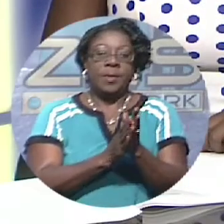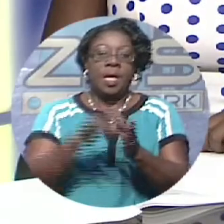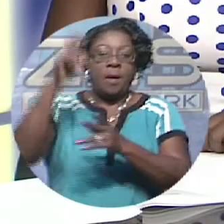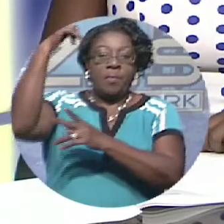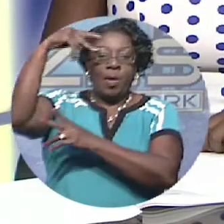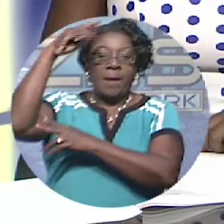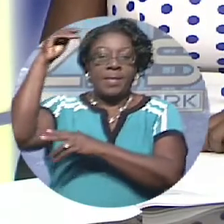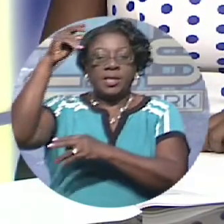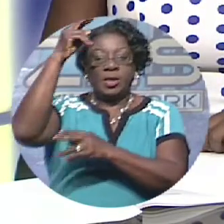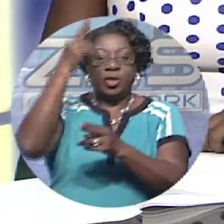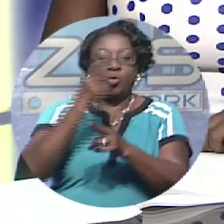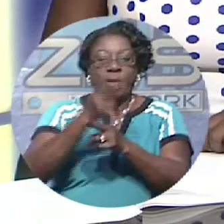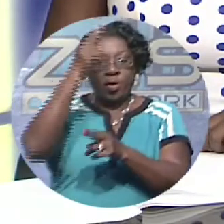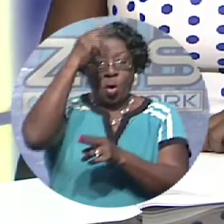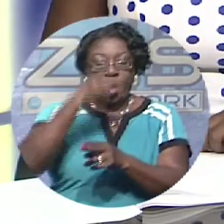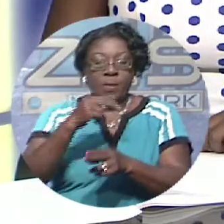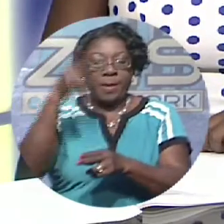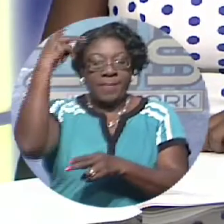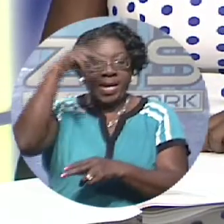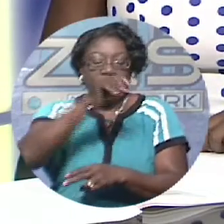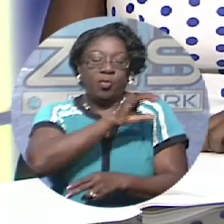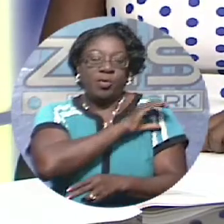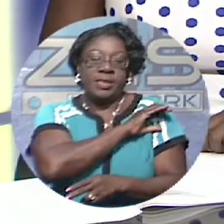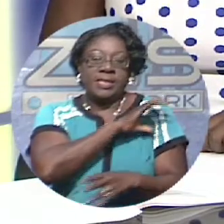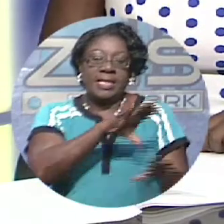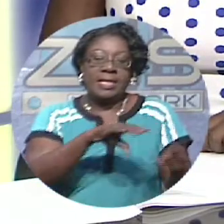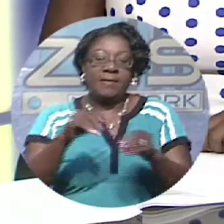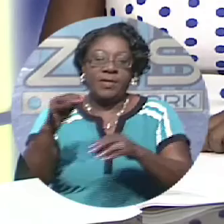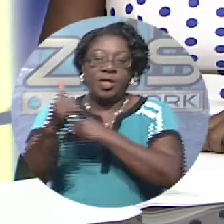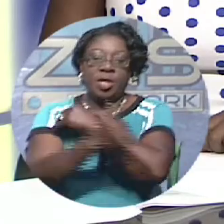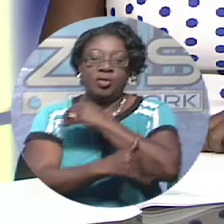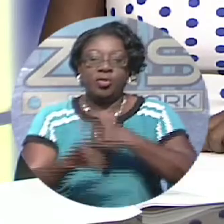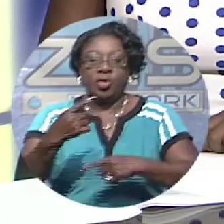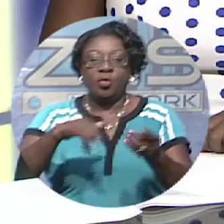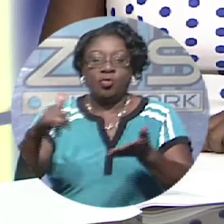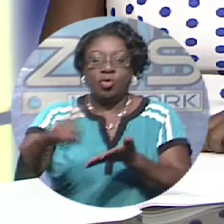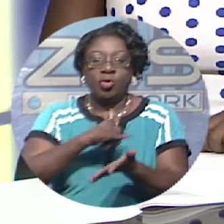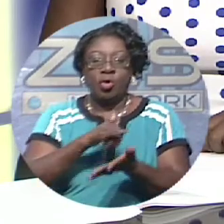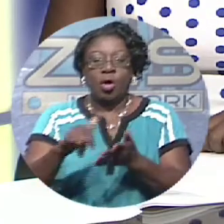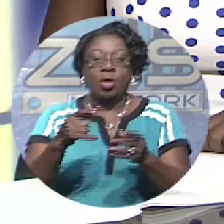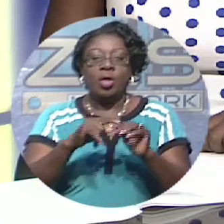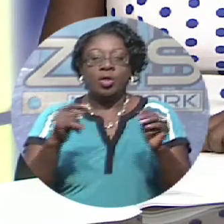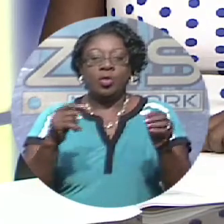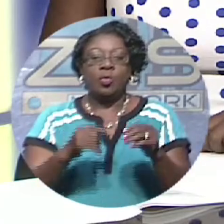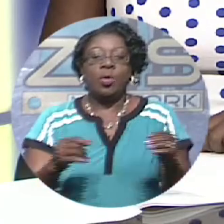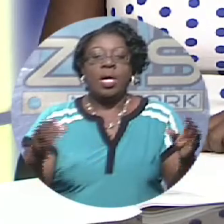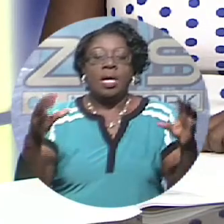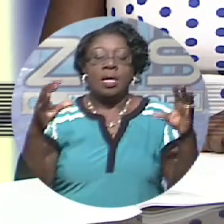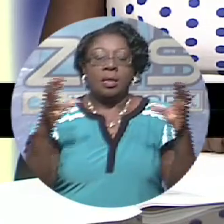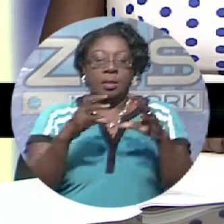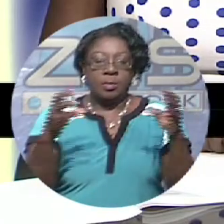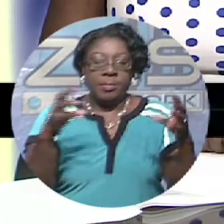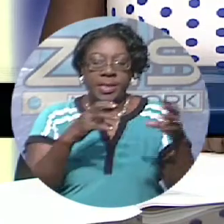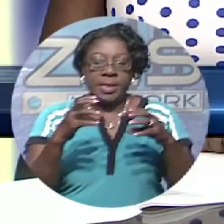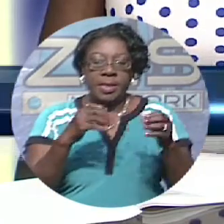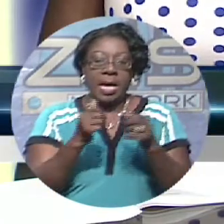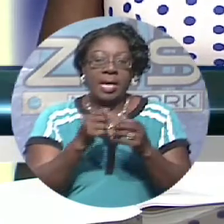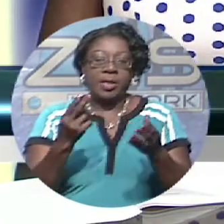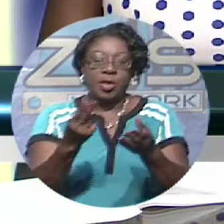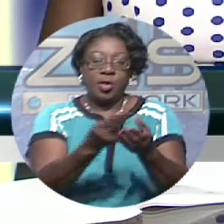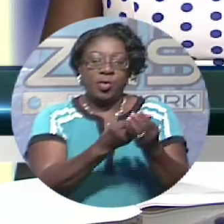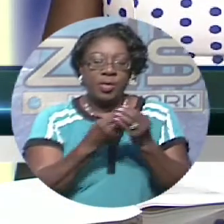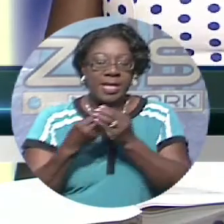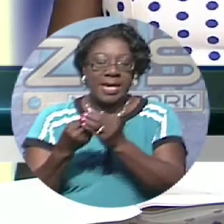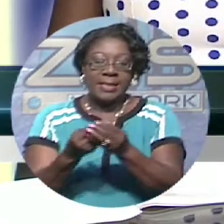Prime Minister the Right Honorable Perry Christie leaving the country this weekend for New York to attend high-level talks at the United Nations. Good evening, everyone. I'm